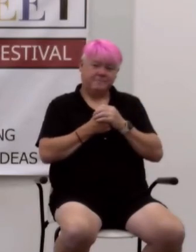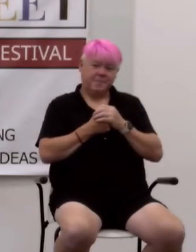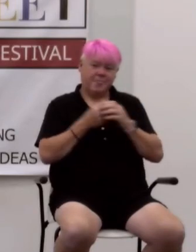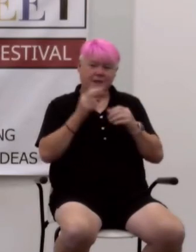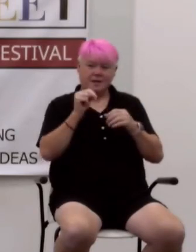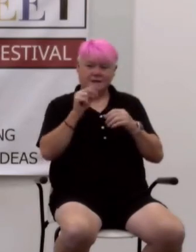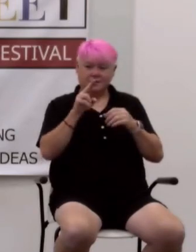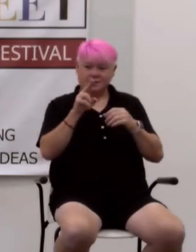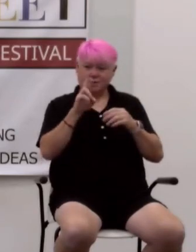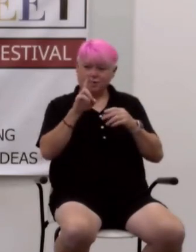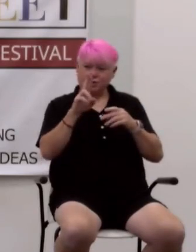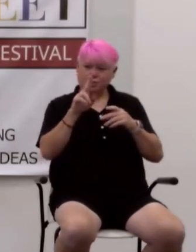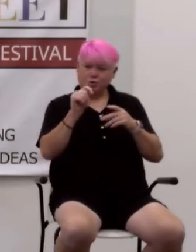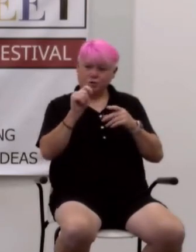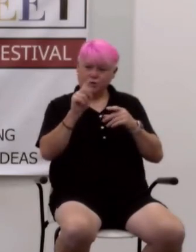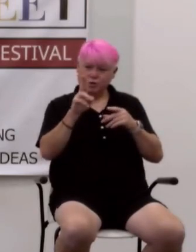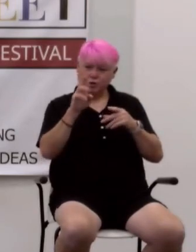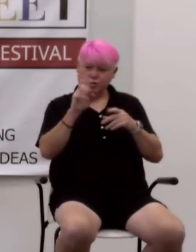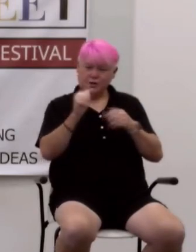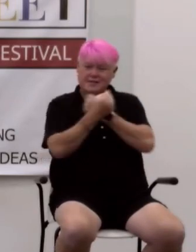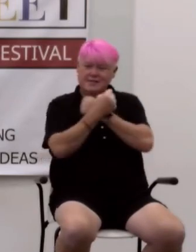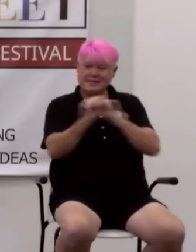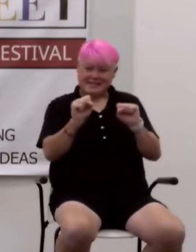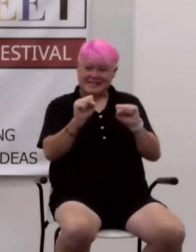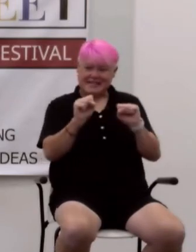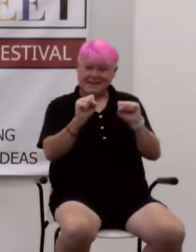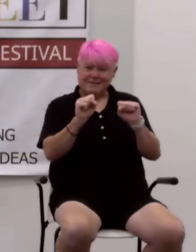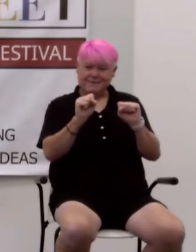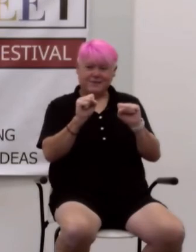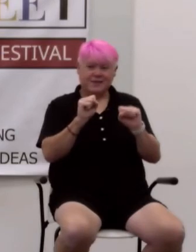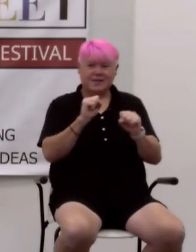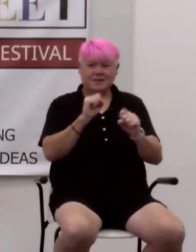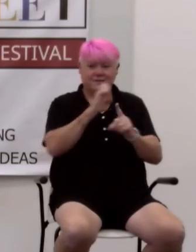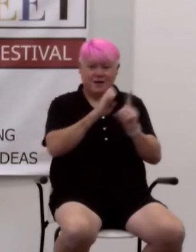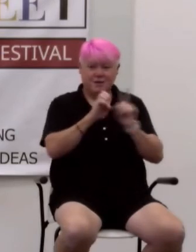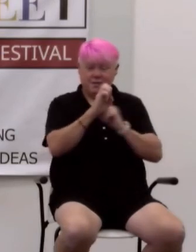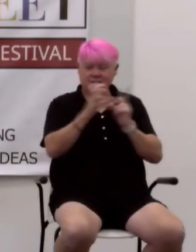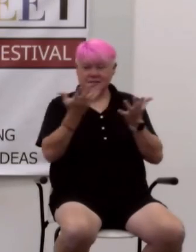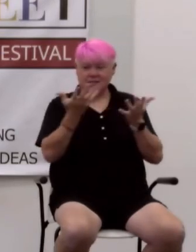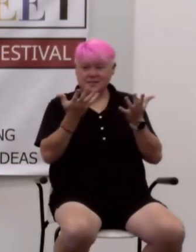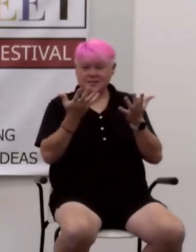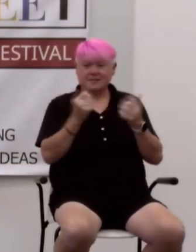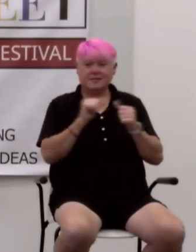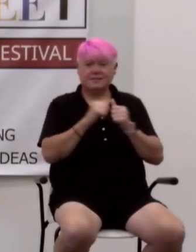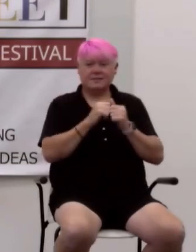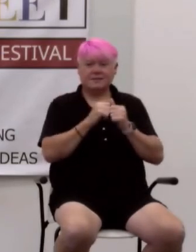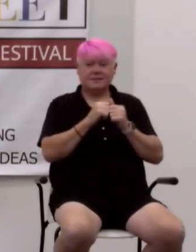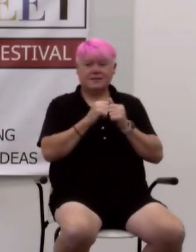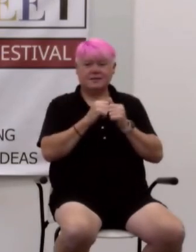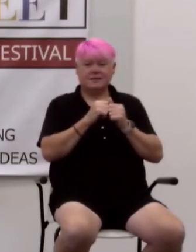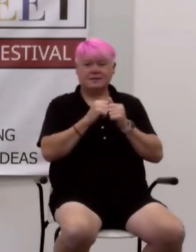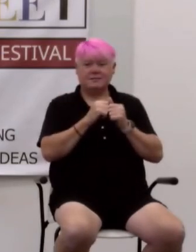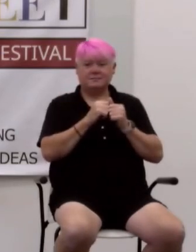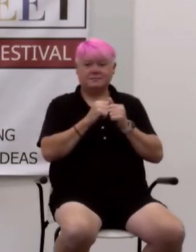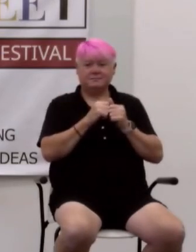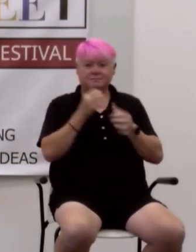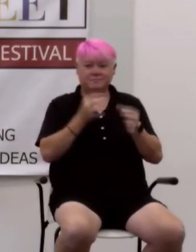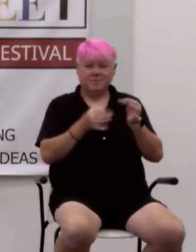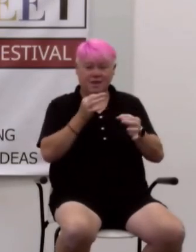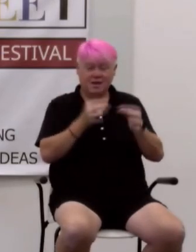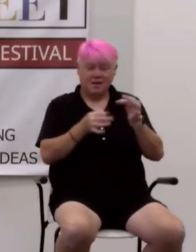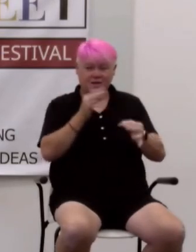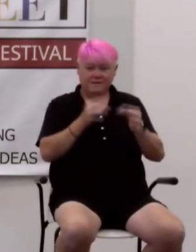safe environment, and also a very odd environment. If your cellmate is an oddball,